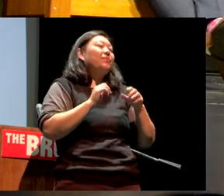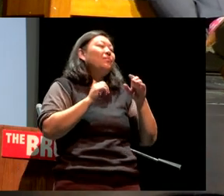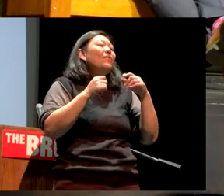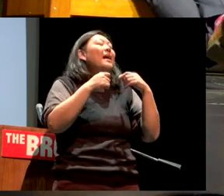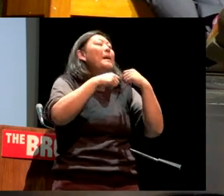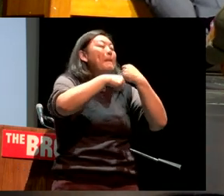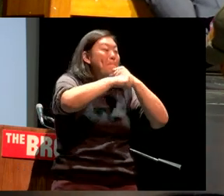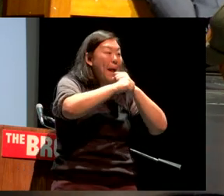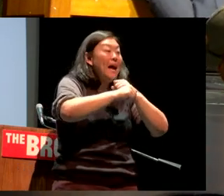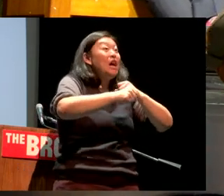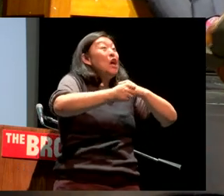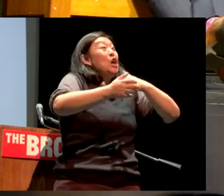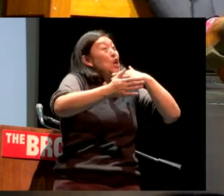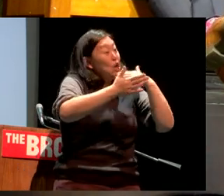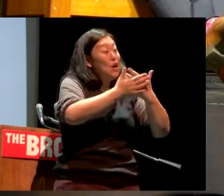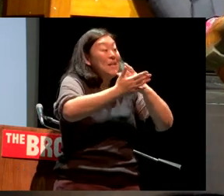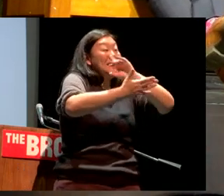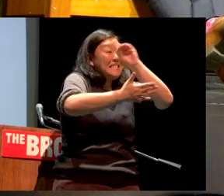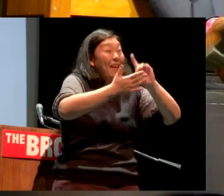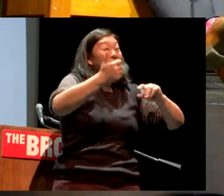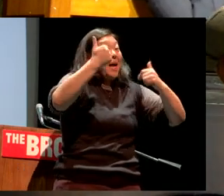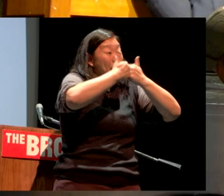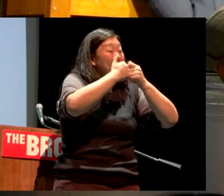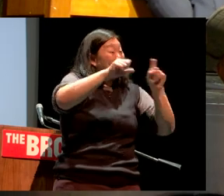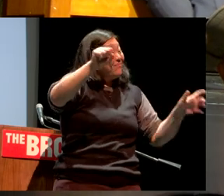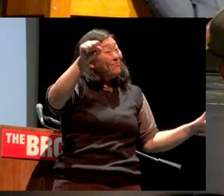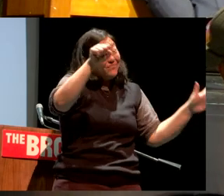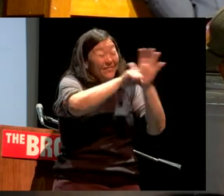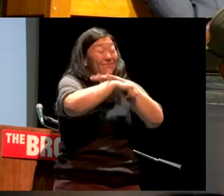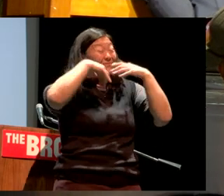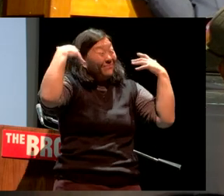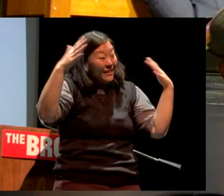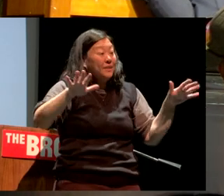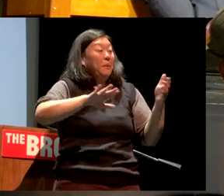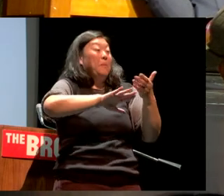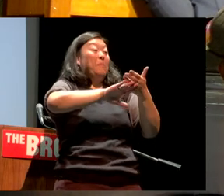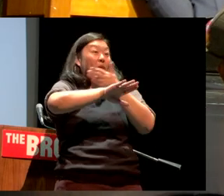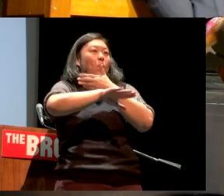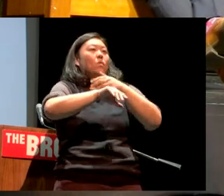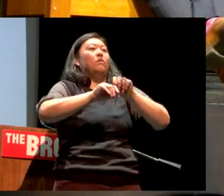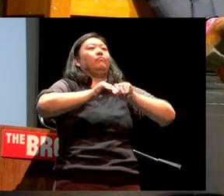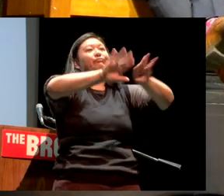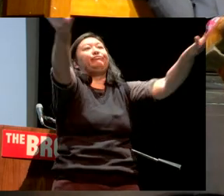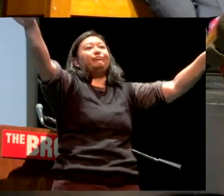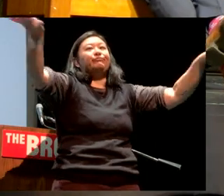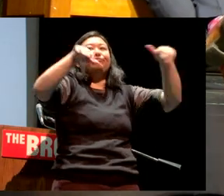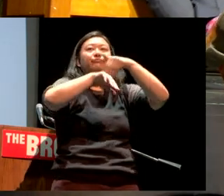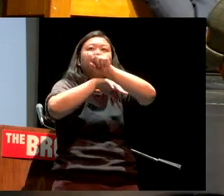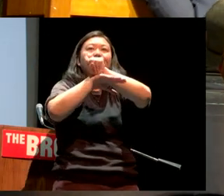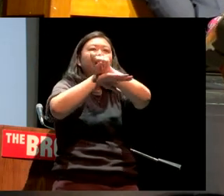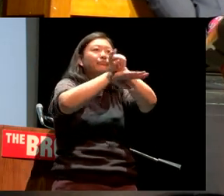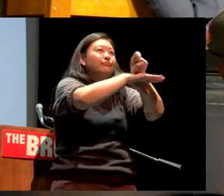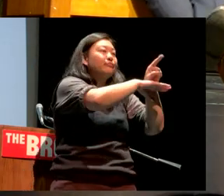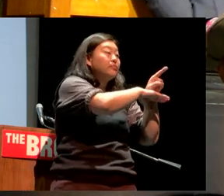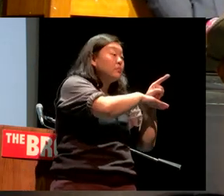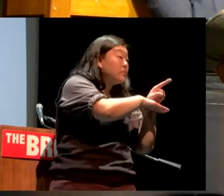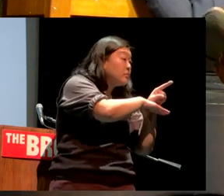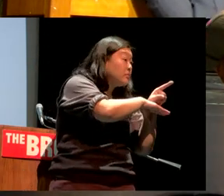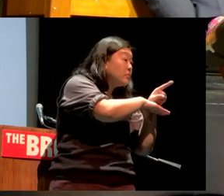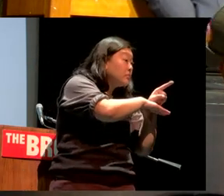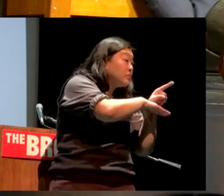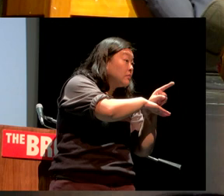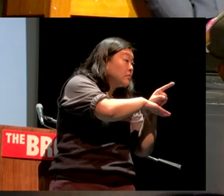they're in an interesting situation where they know that it's going to be the future, but also internally they have a lot of people who think